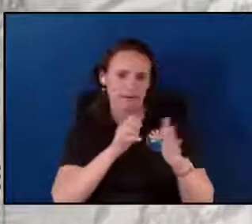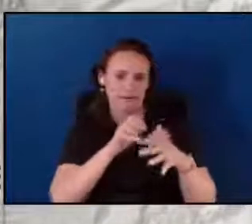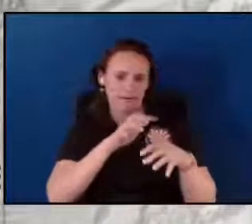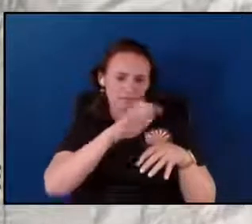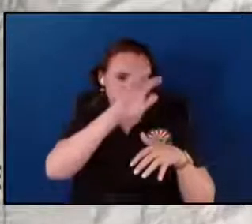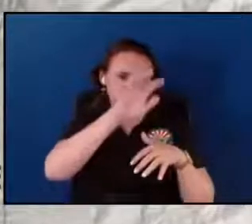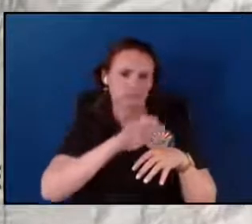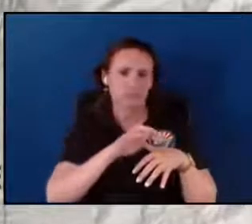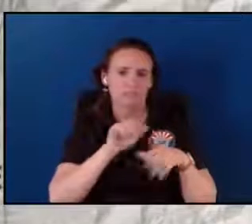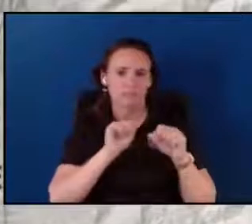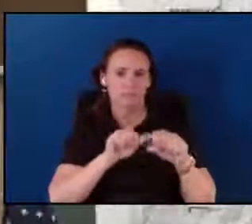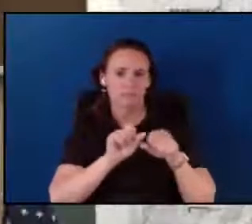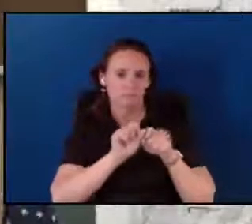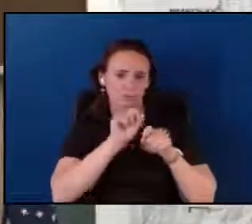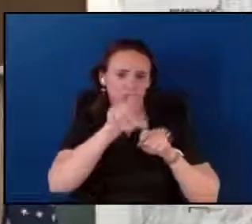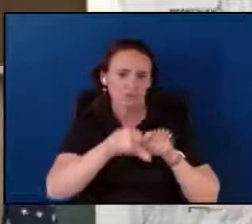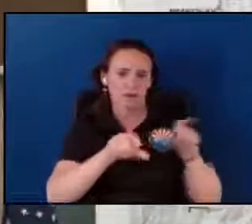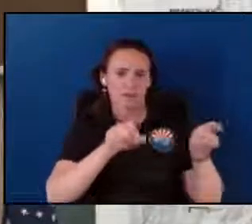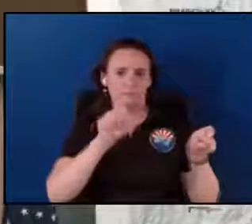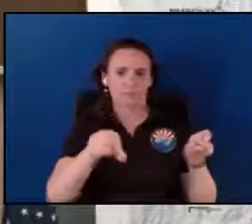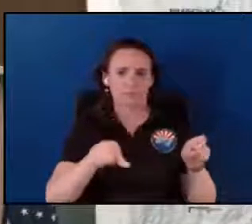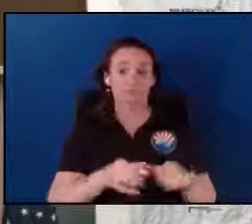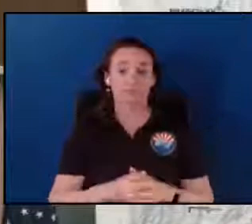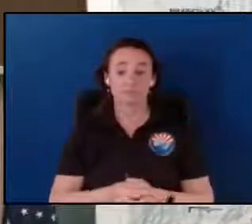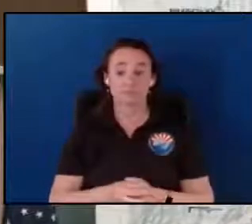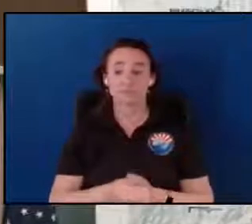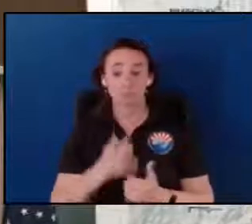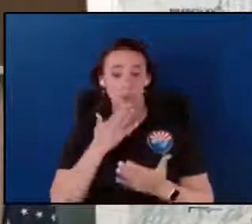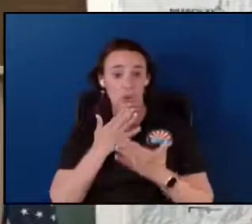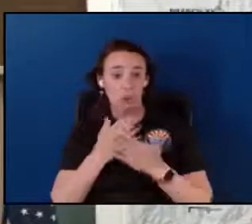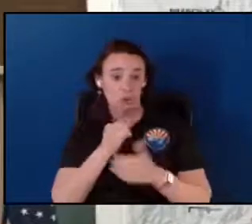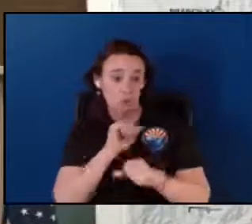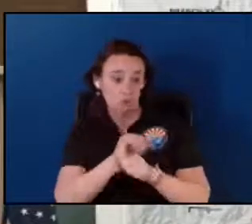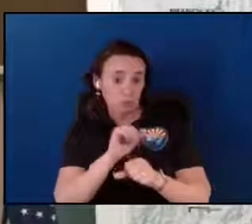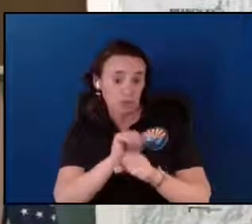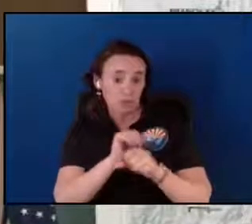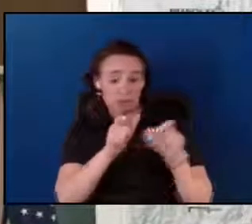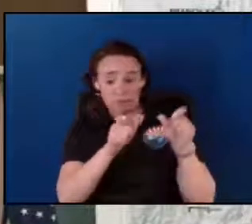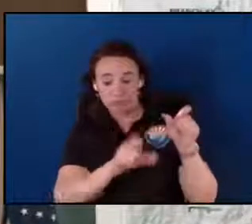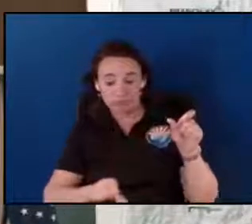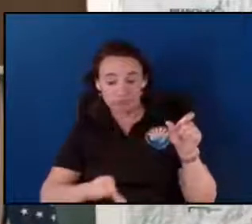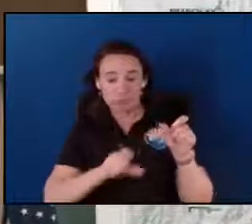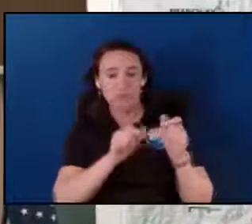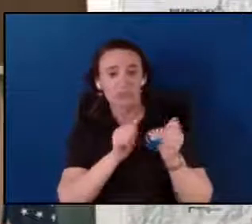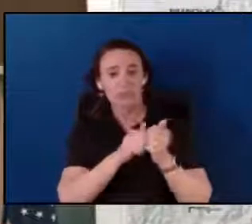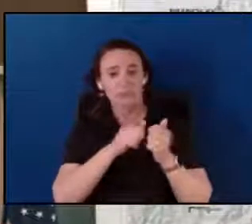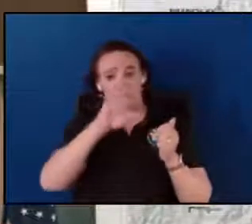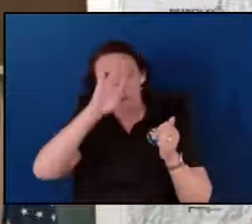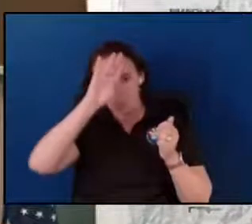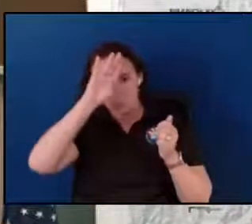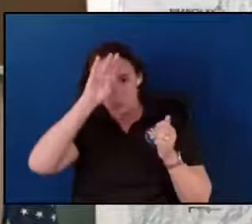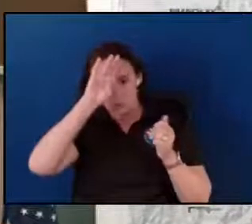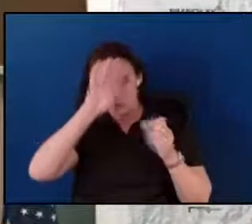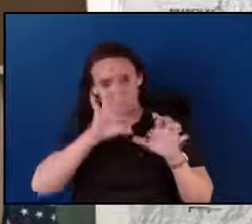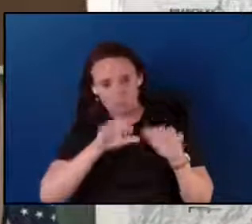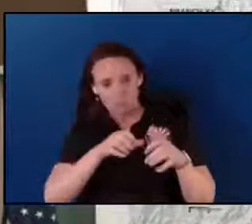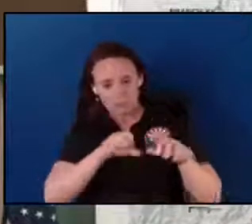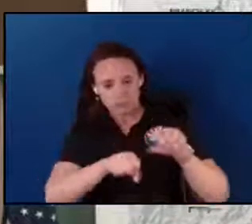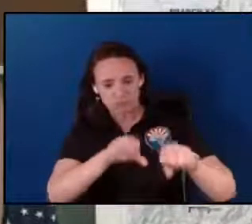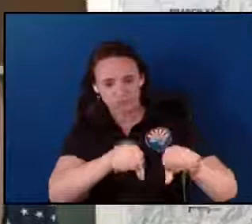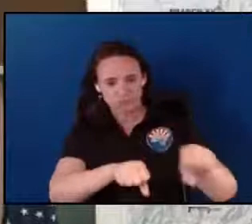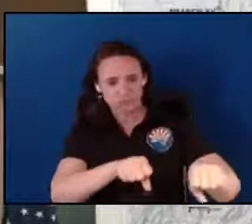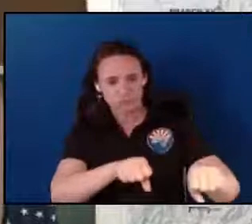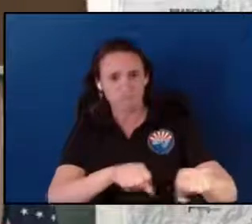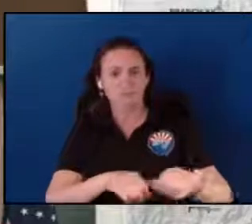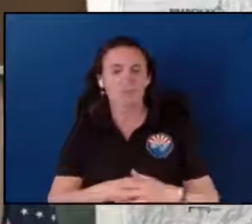potential to throw spots. So good work down in there with those resources, picking up those spots, and that's still